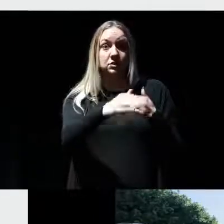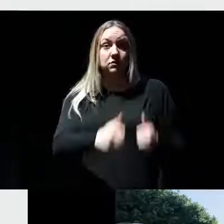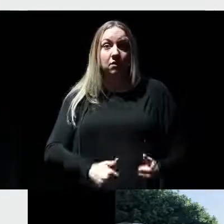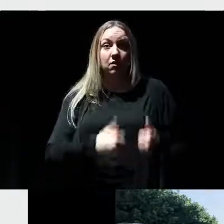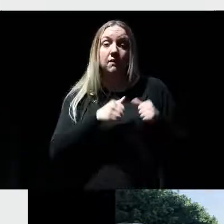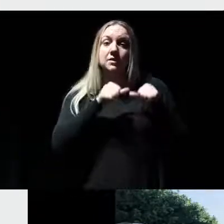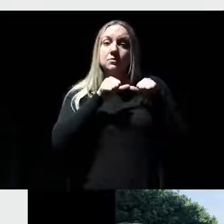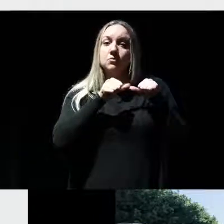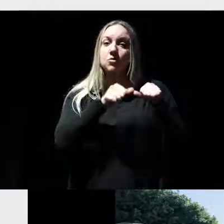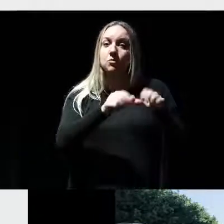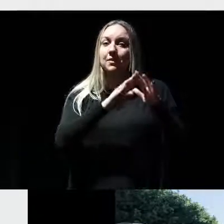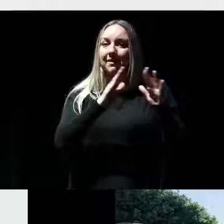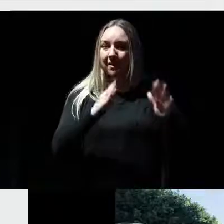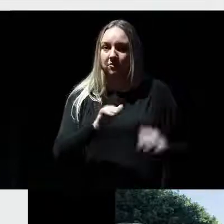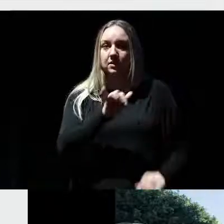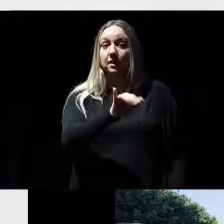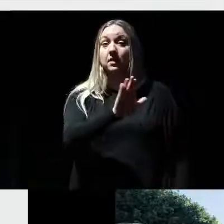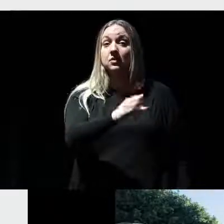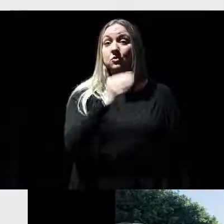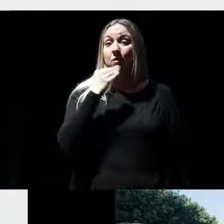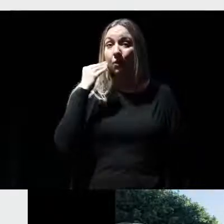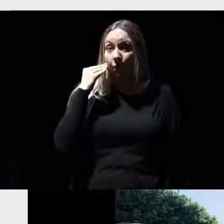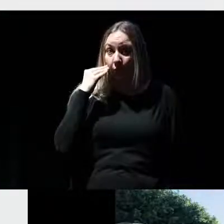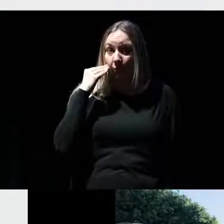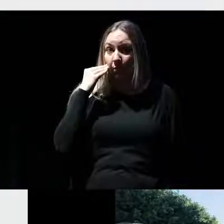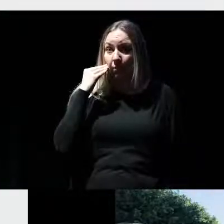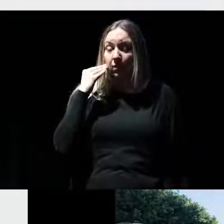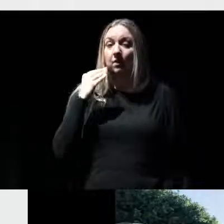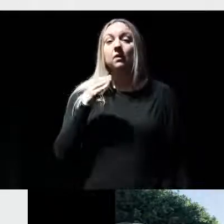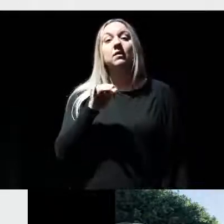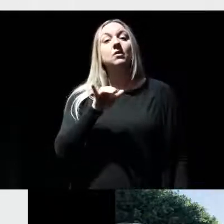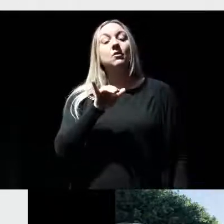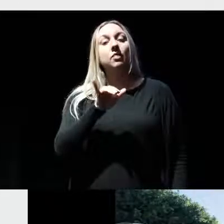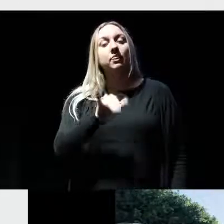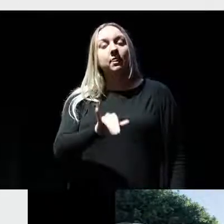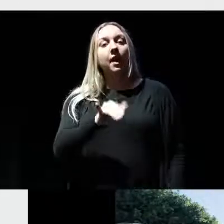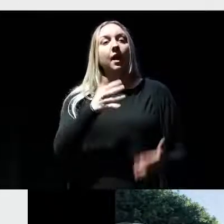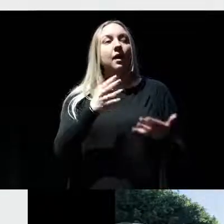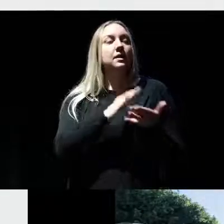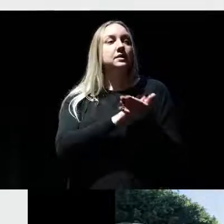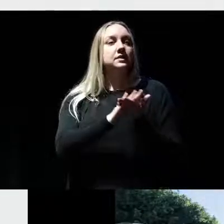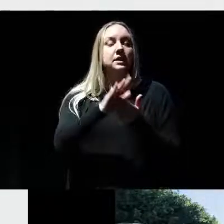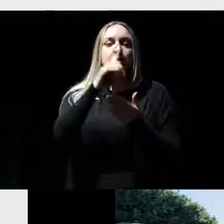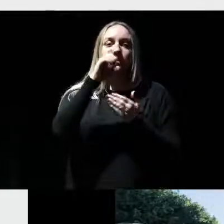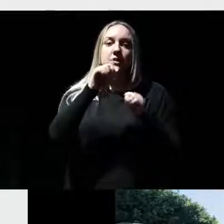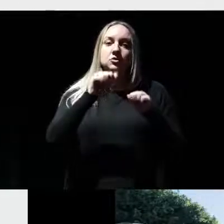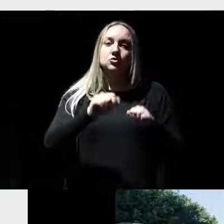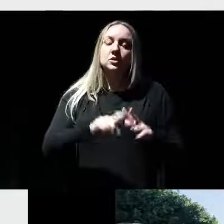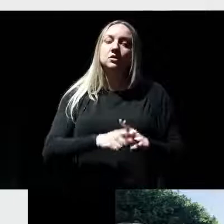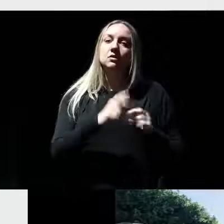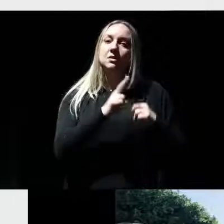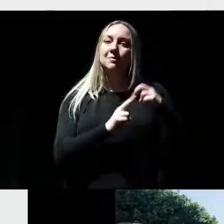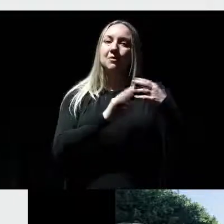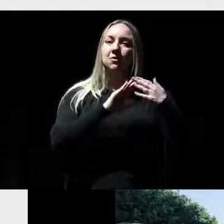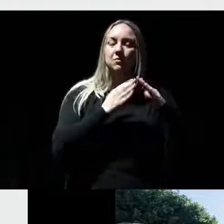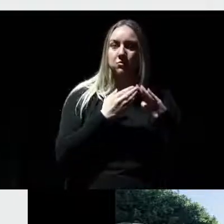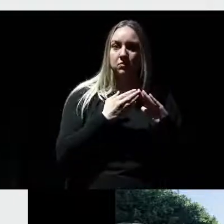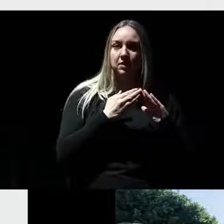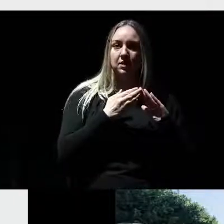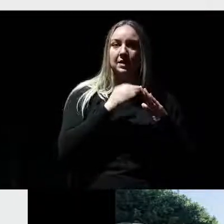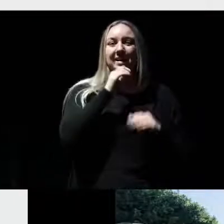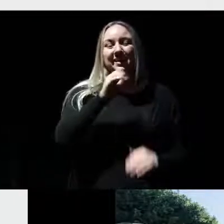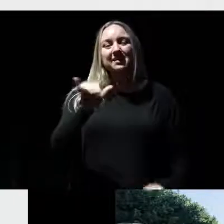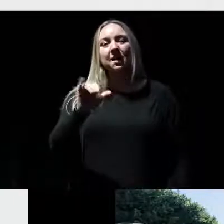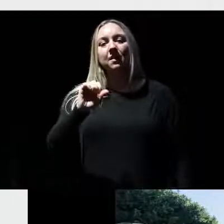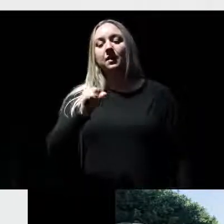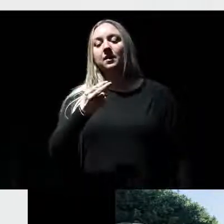It is permanent housing. This is your home. That has the ability to start producing community as opposed to the shelter-based model